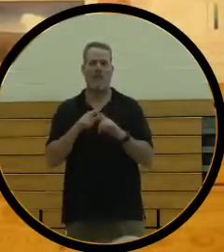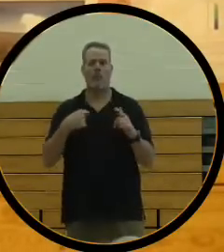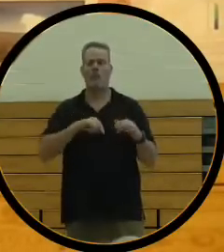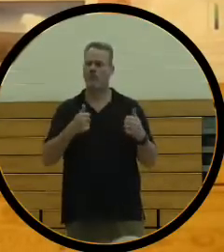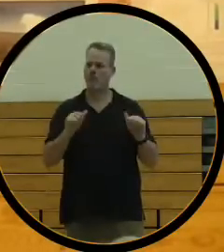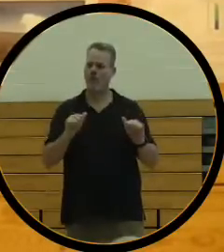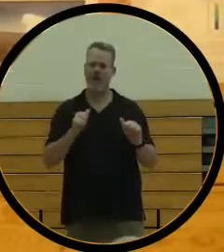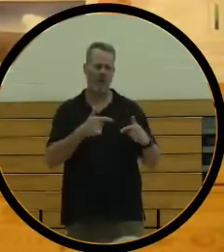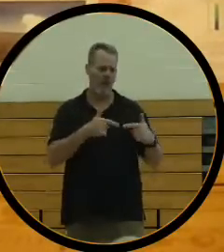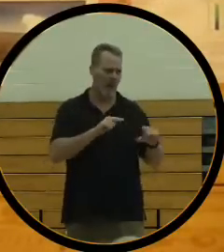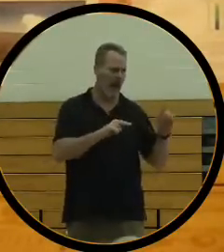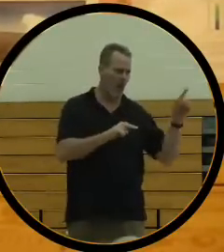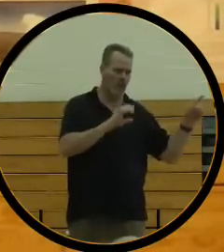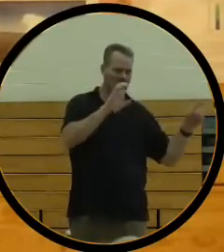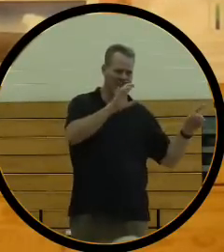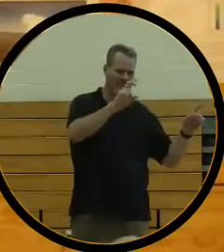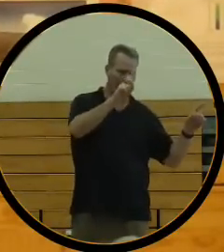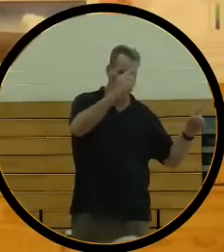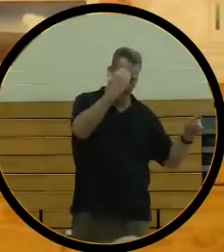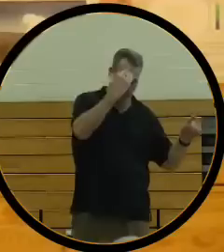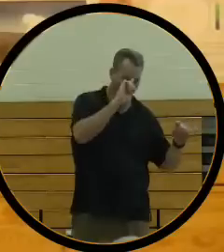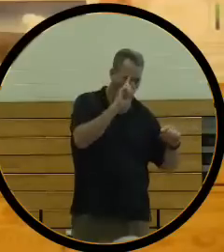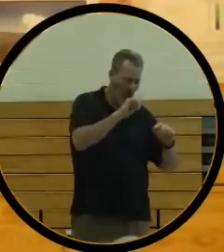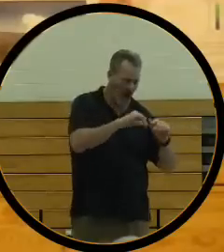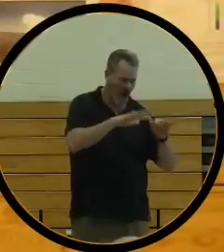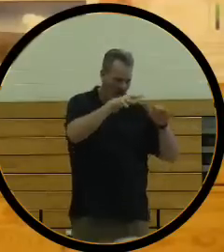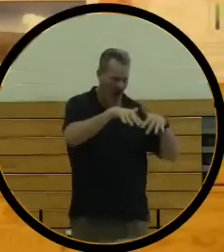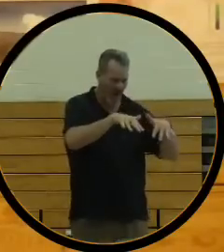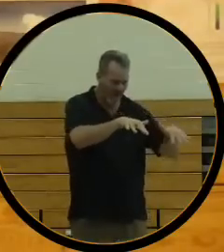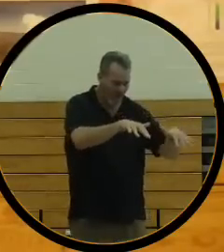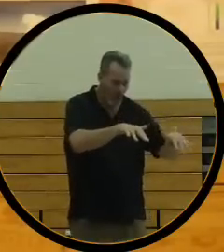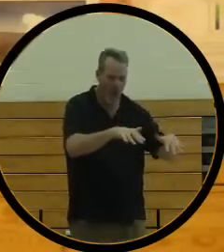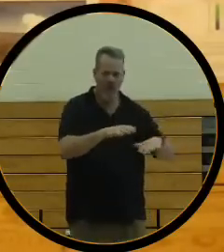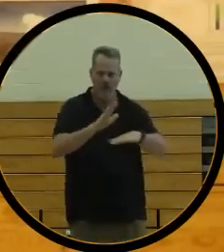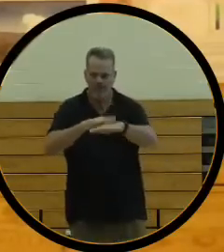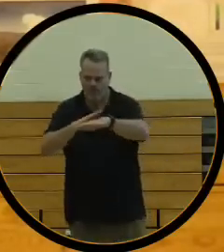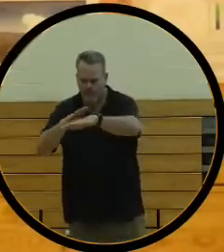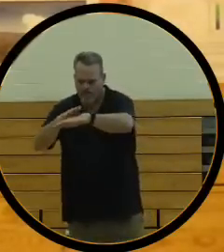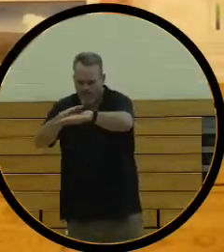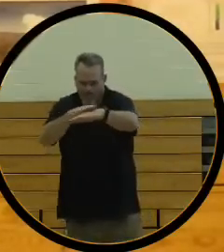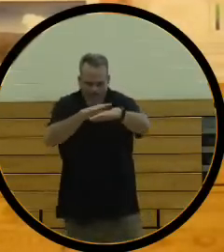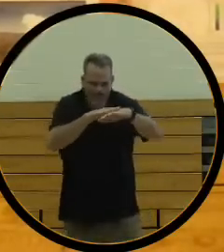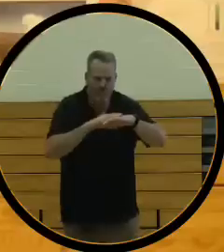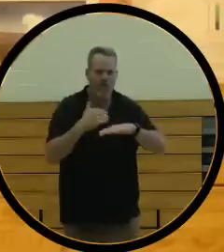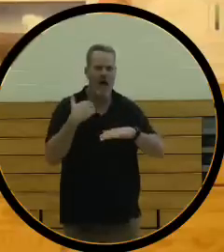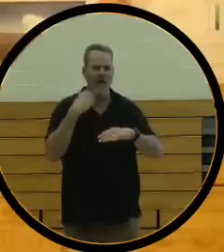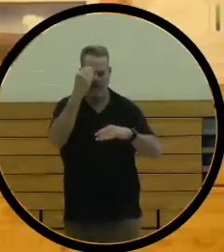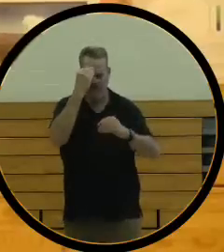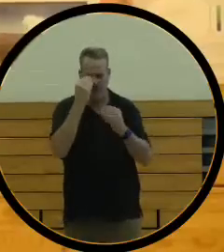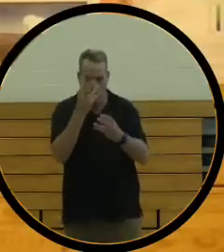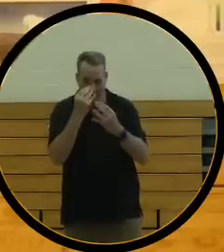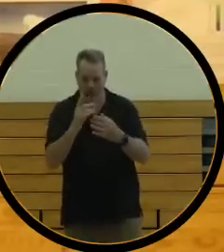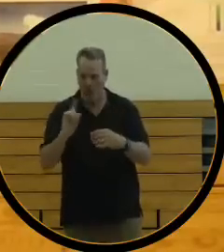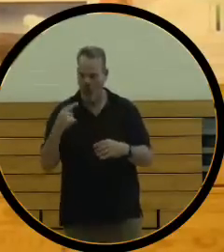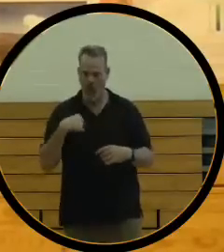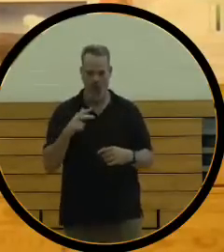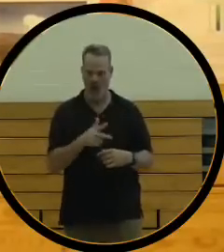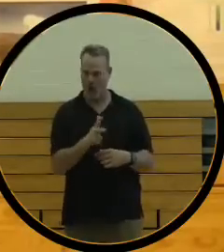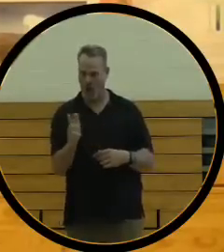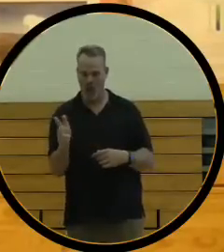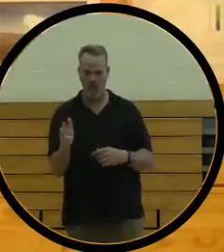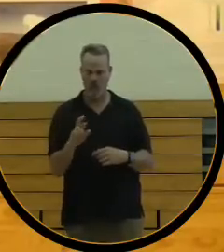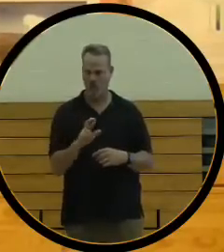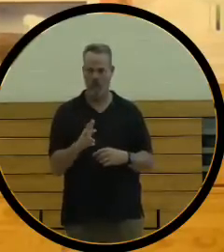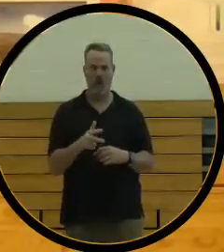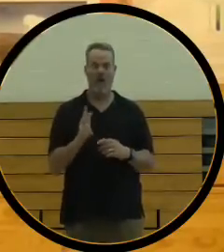let civil defense know where the lava flows are coming, so it gives the residents the appropriate information. Do I turn to the